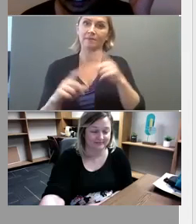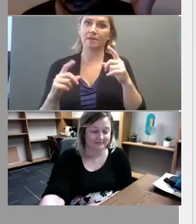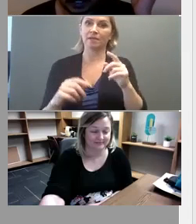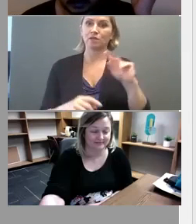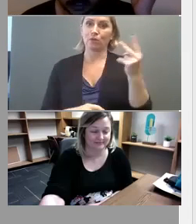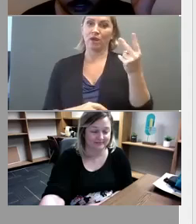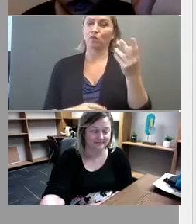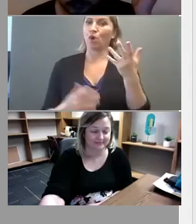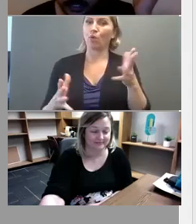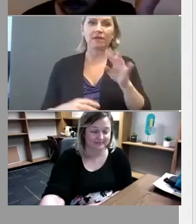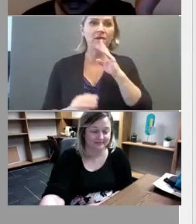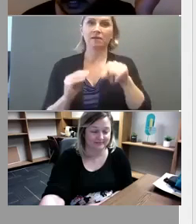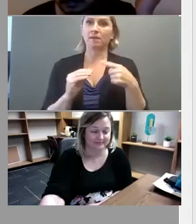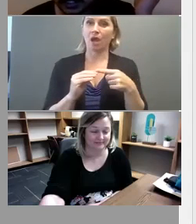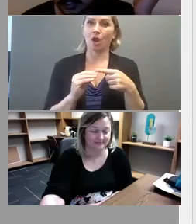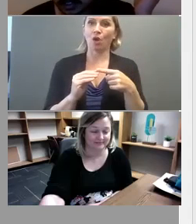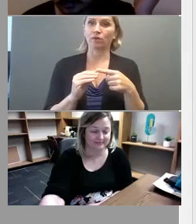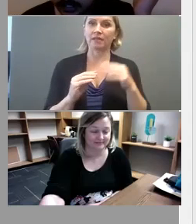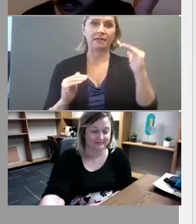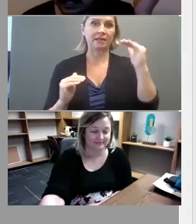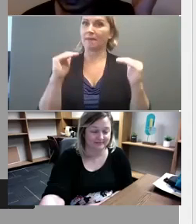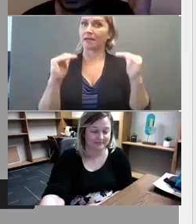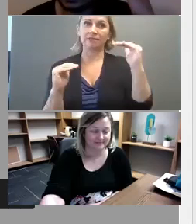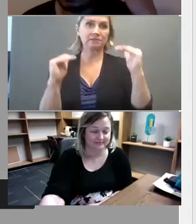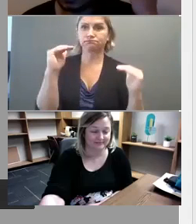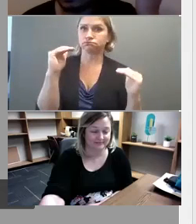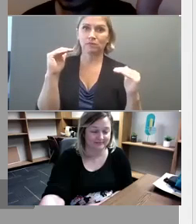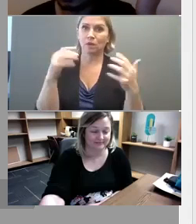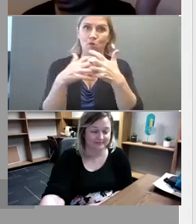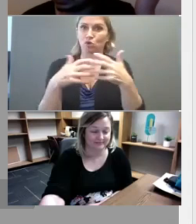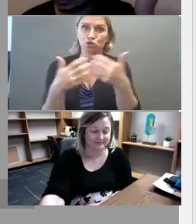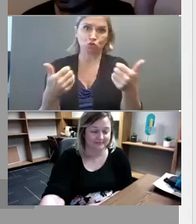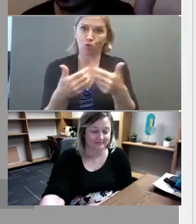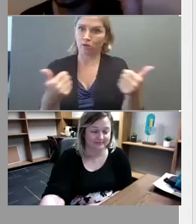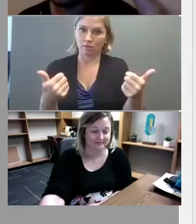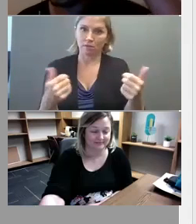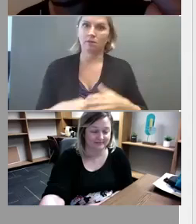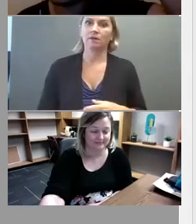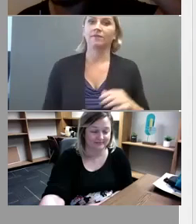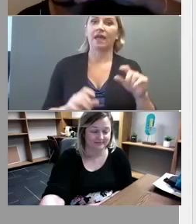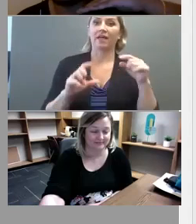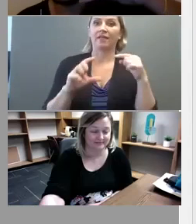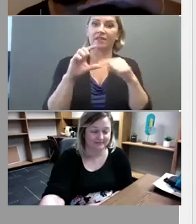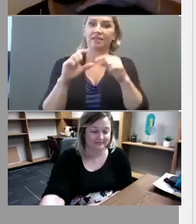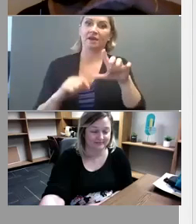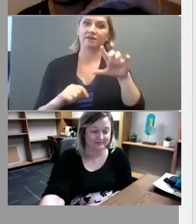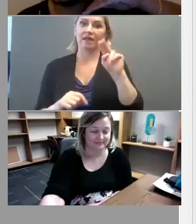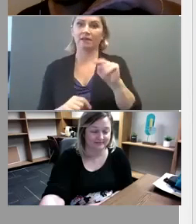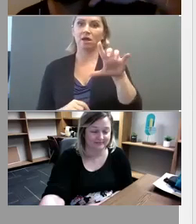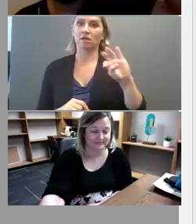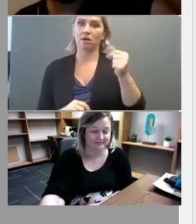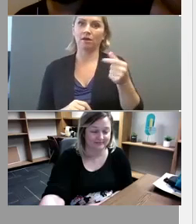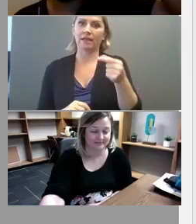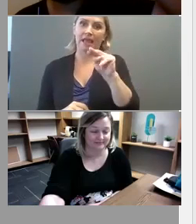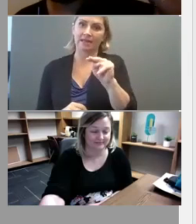already talked about the unbalanced merge sort. Again, that ended up being a theta of n log n because every time we have C of